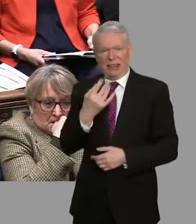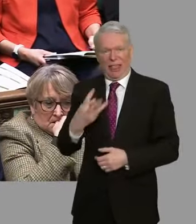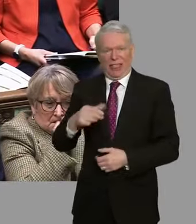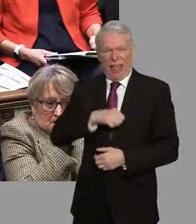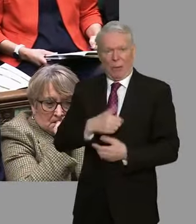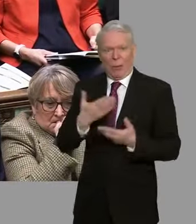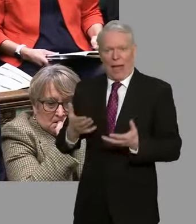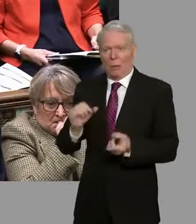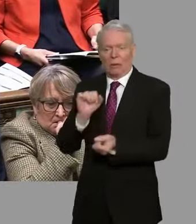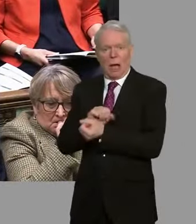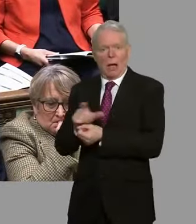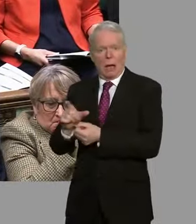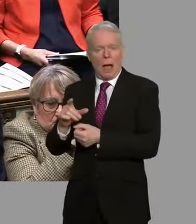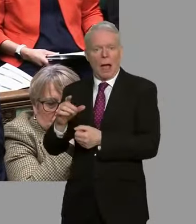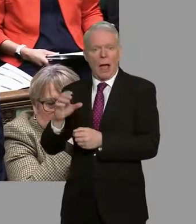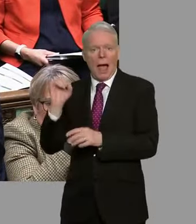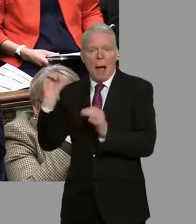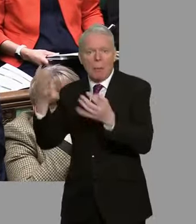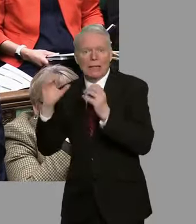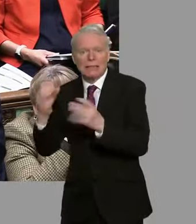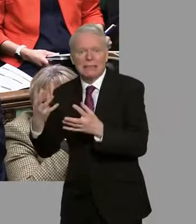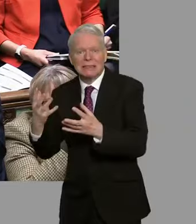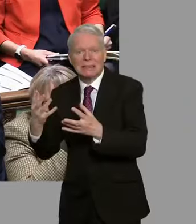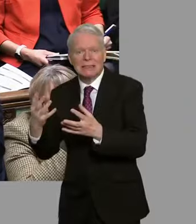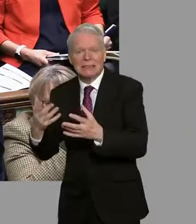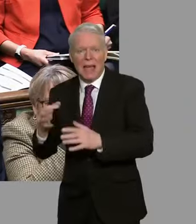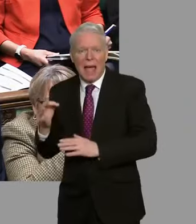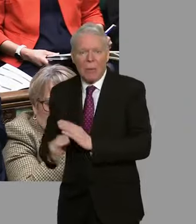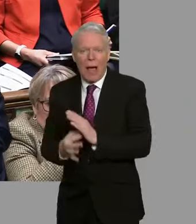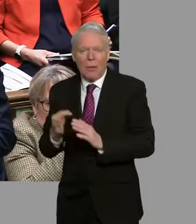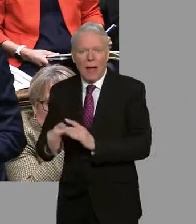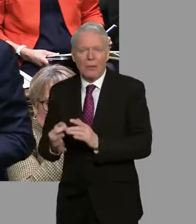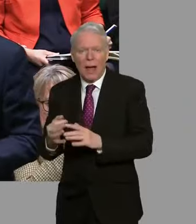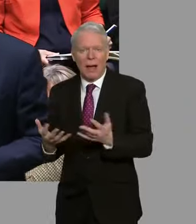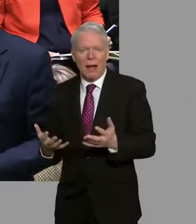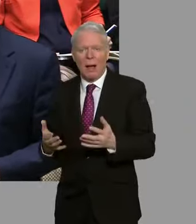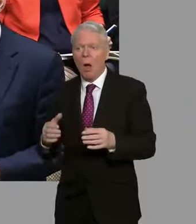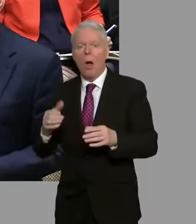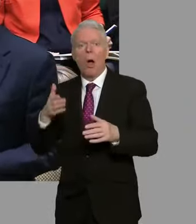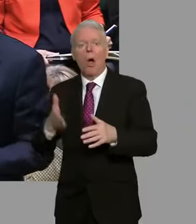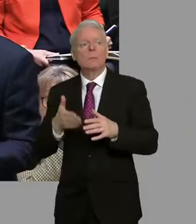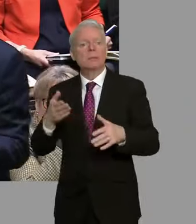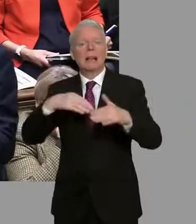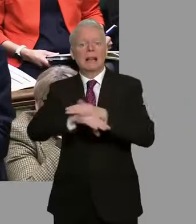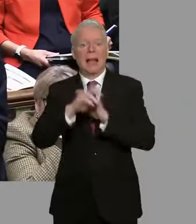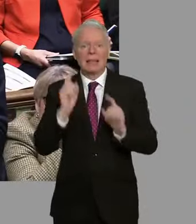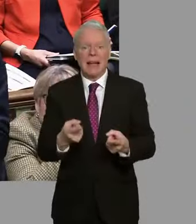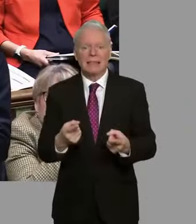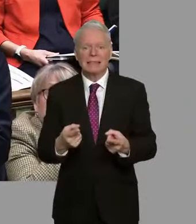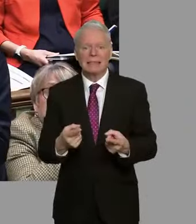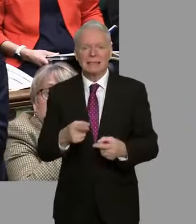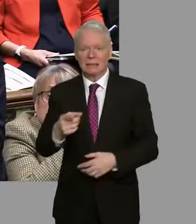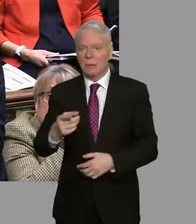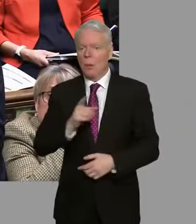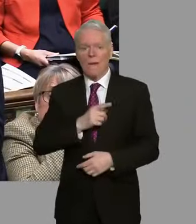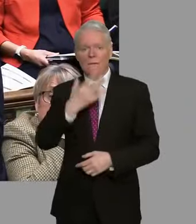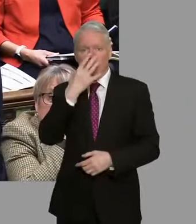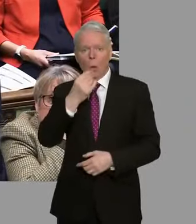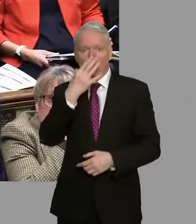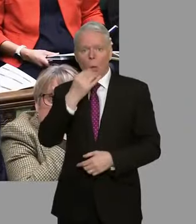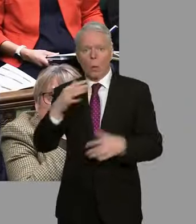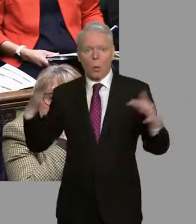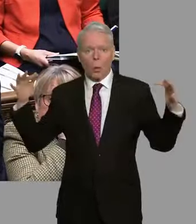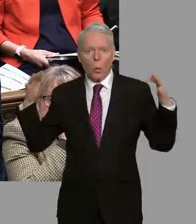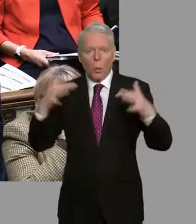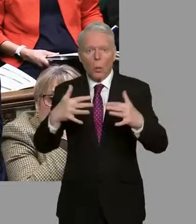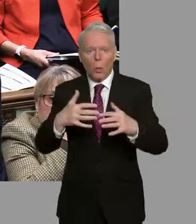after years of neglect of the NHS by the Conservatives. NHS leaders say